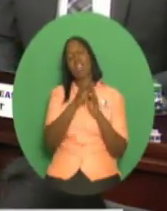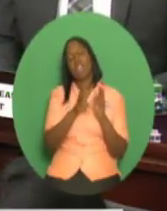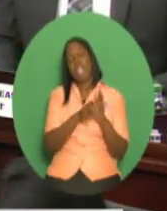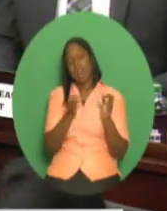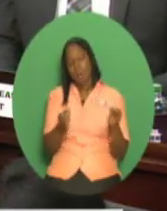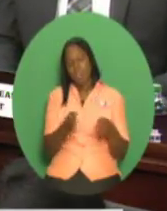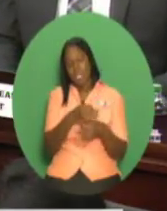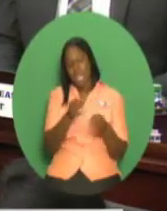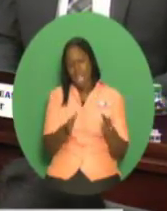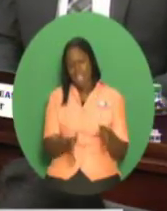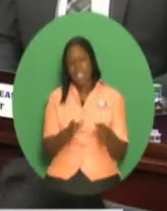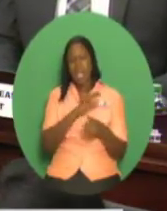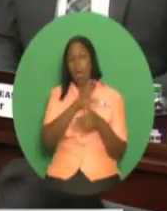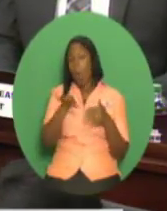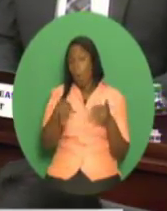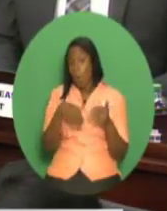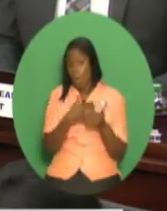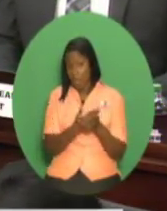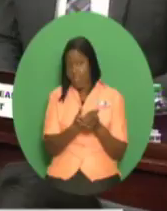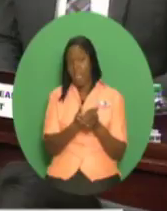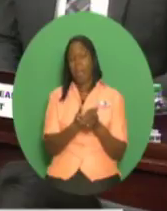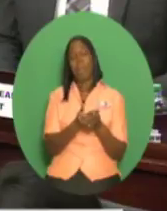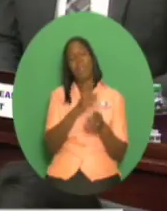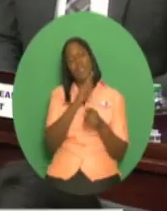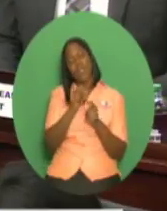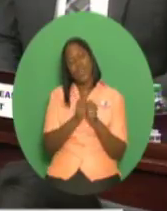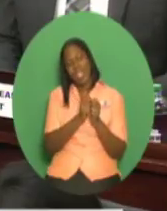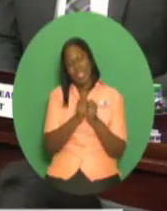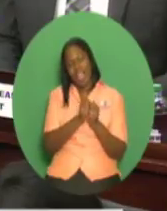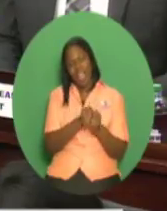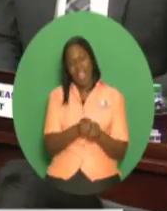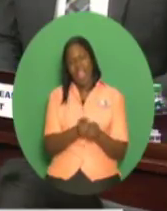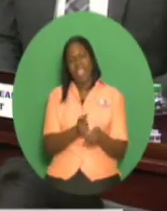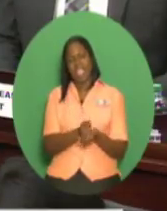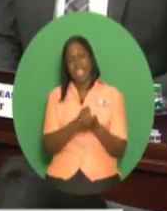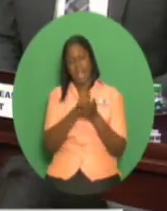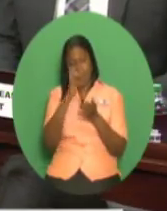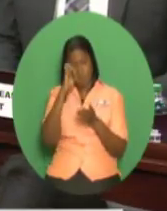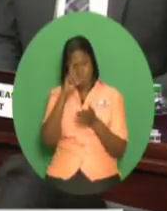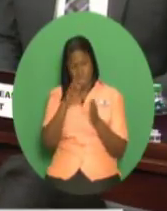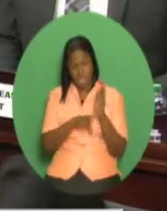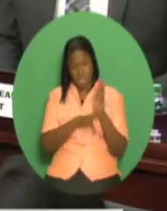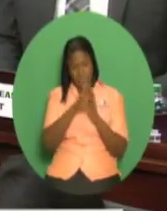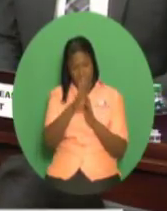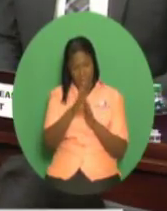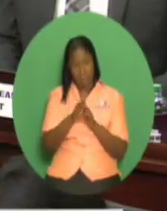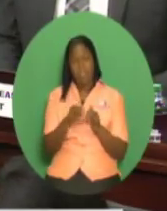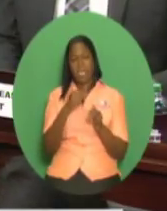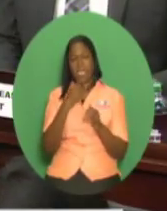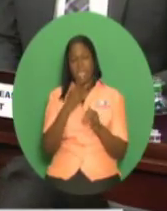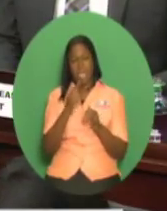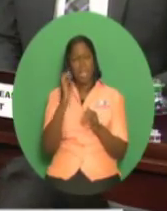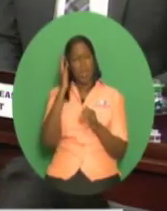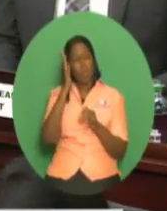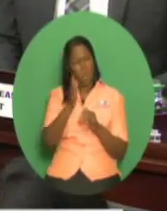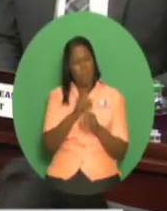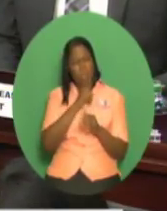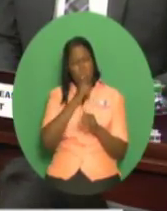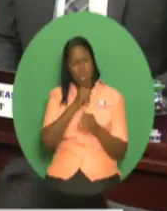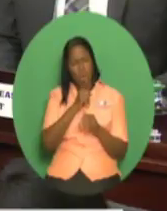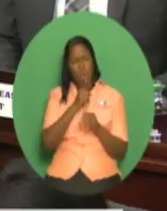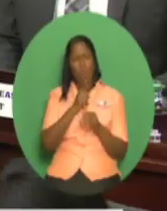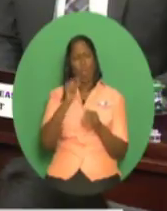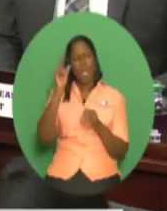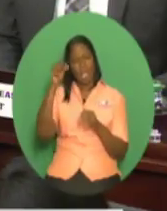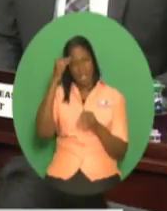those actors in the education system to ensure that governance of the school is of the highest standard.